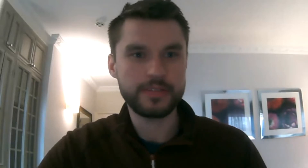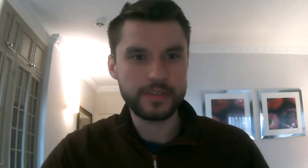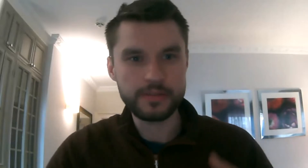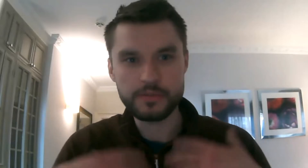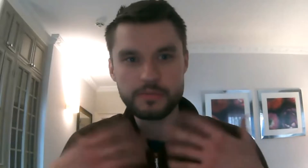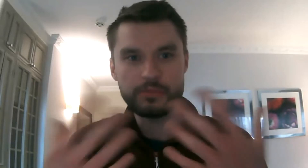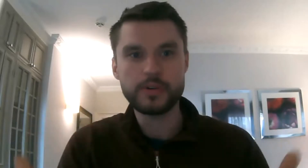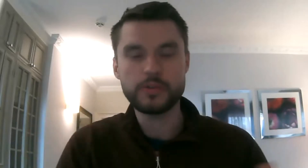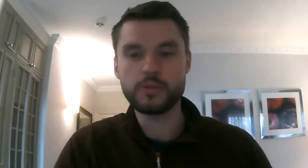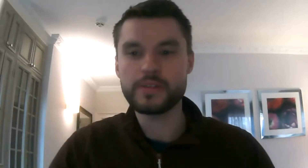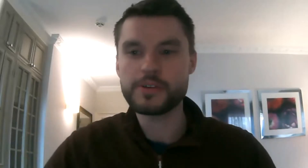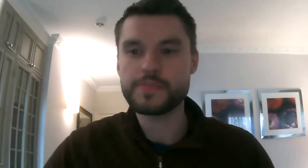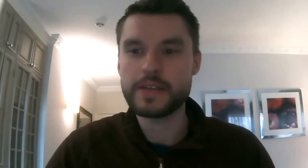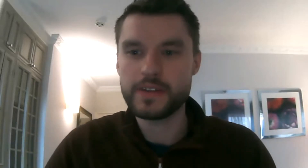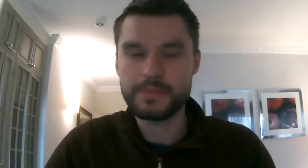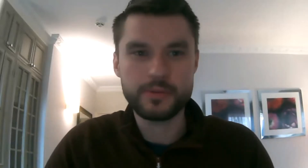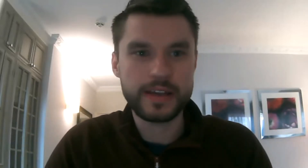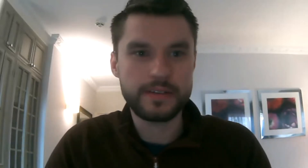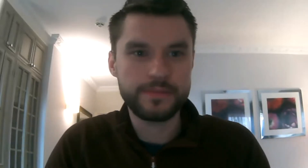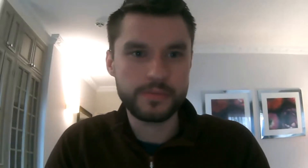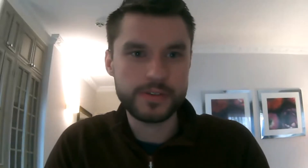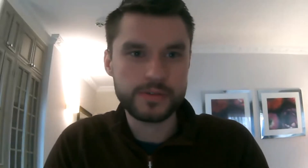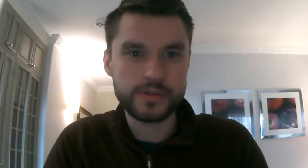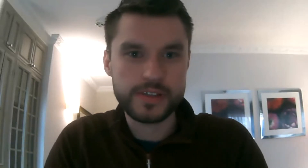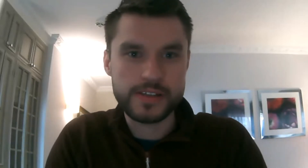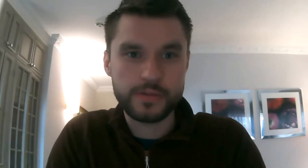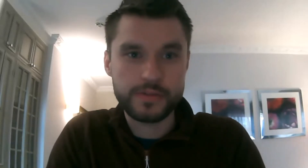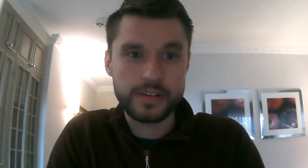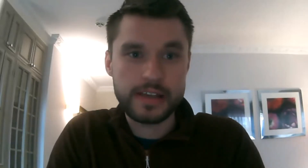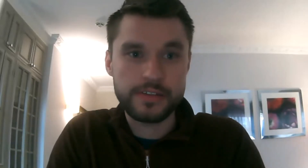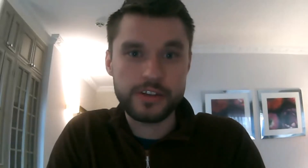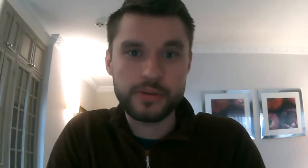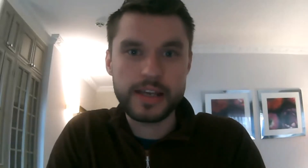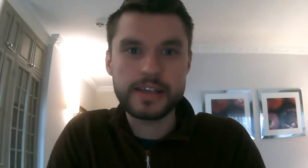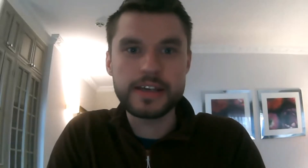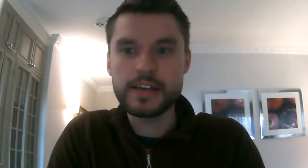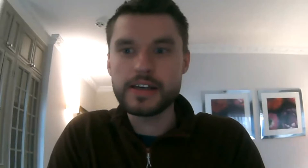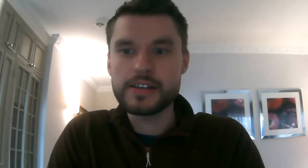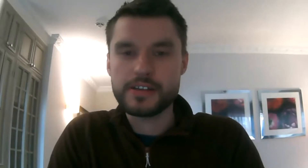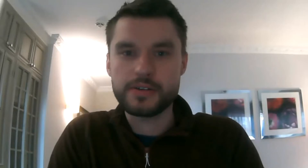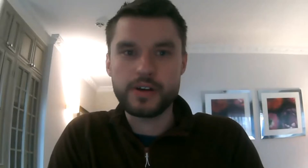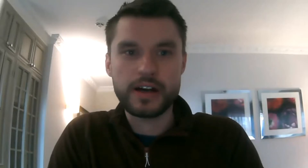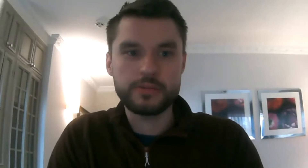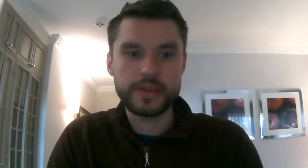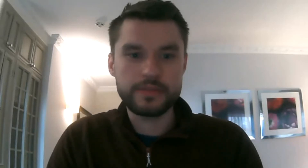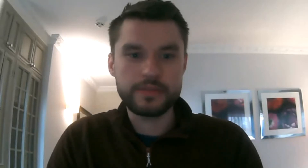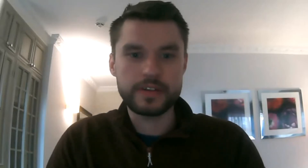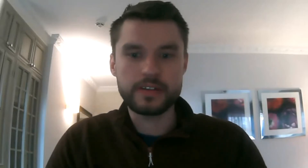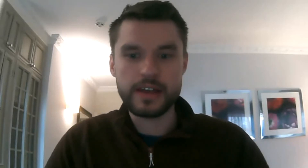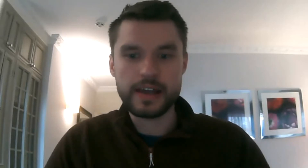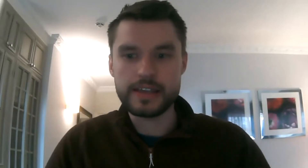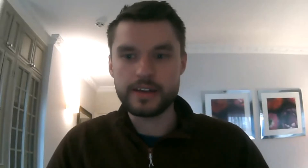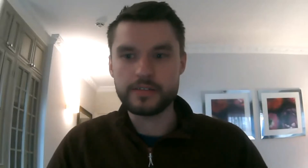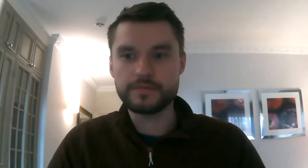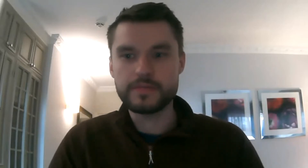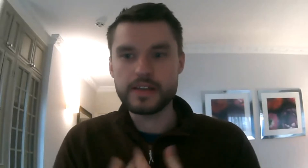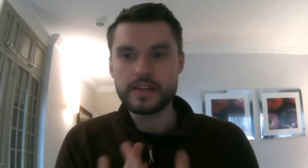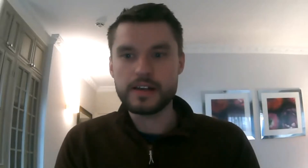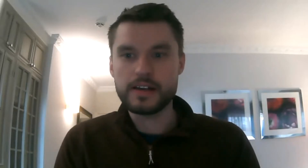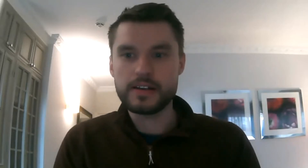think normally the most benefit people get from these talks is often in the Q&A. So I will be giving a kind